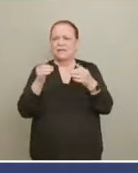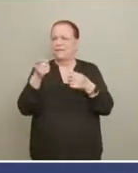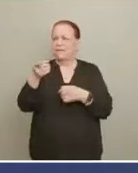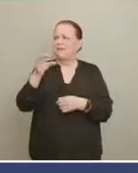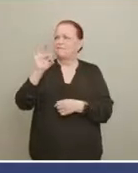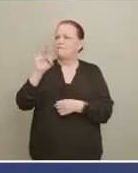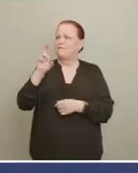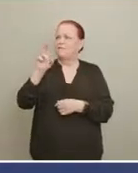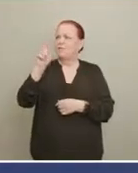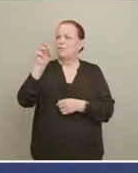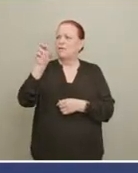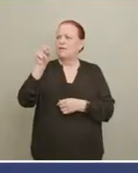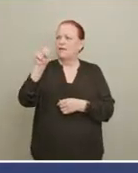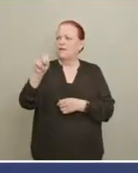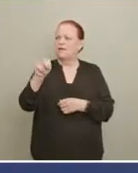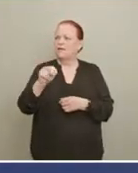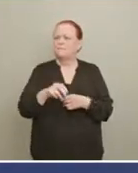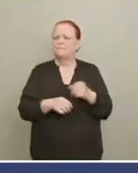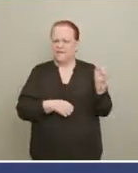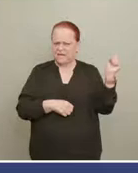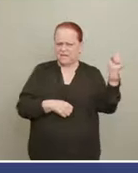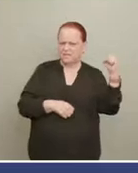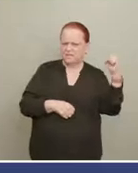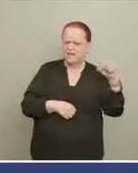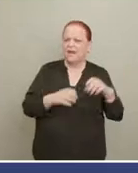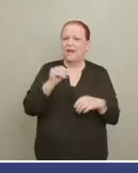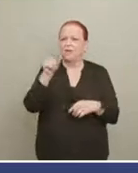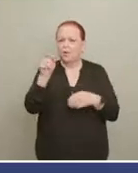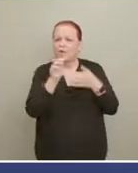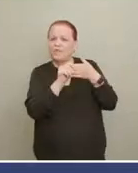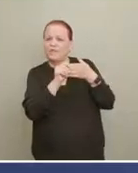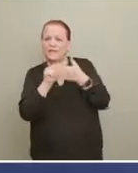sir. And you're also the lead